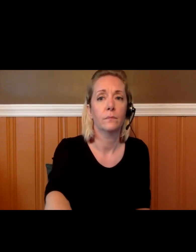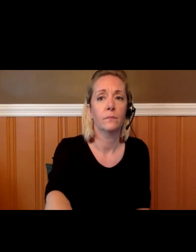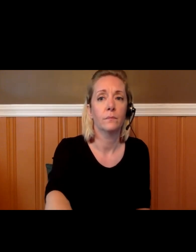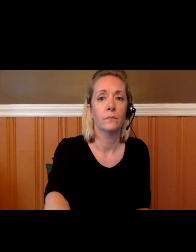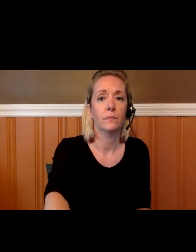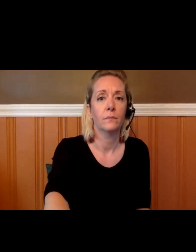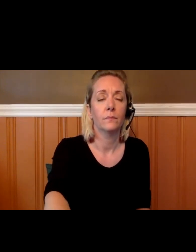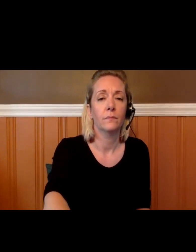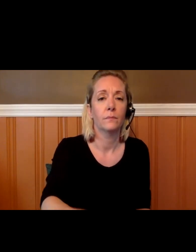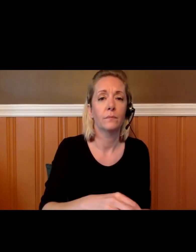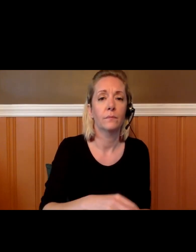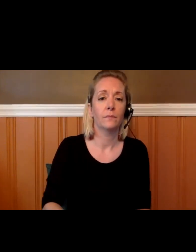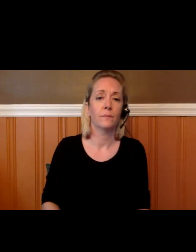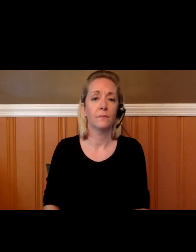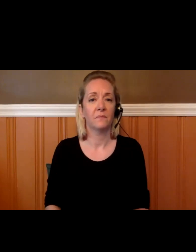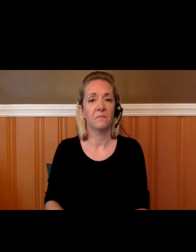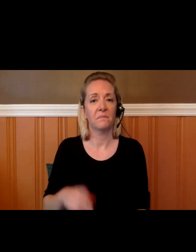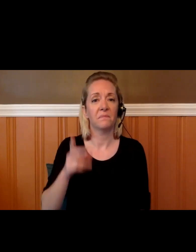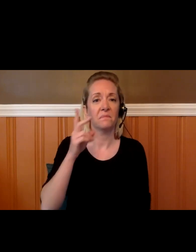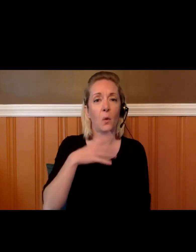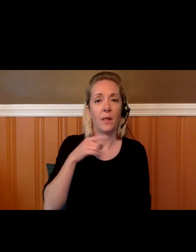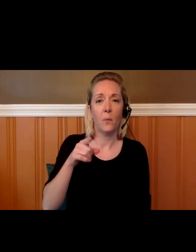There's a dog up there.